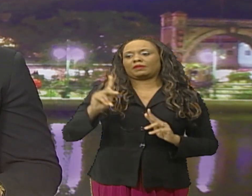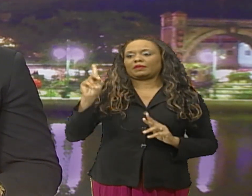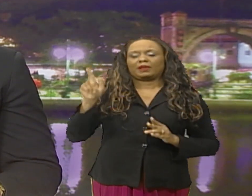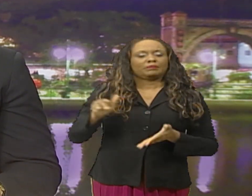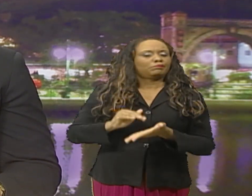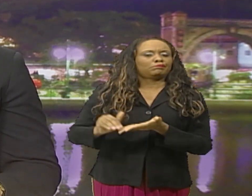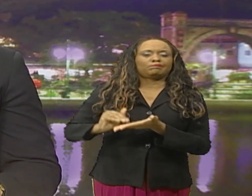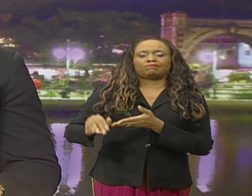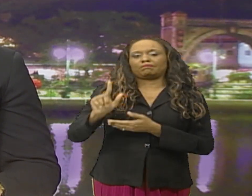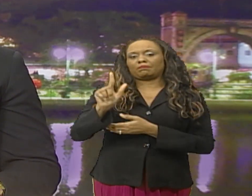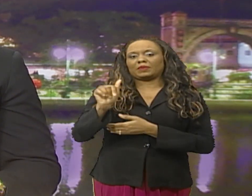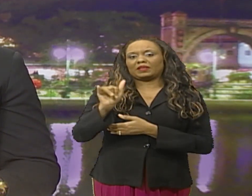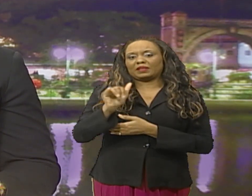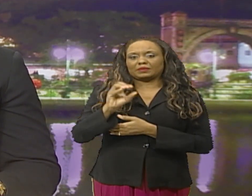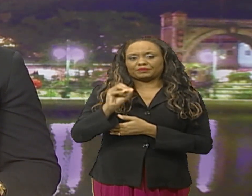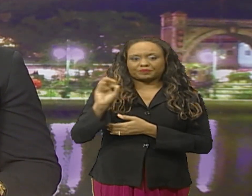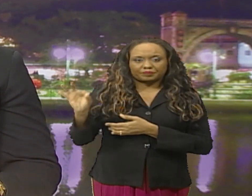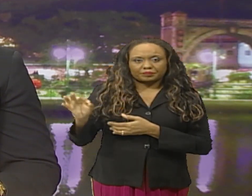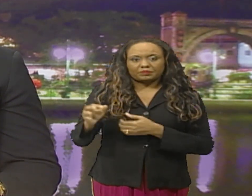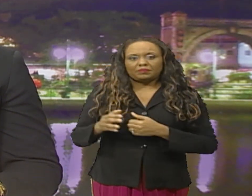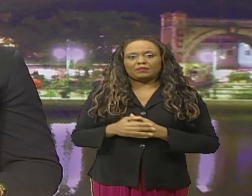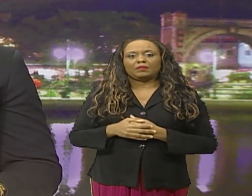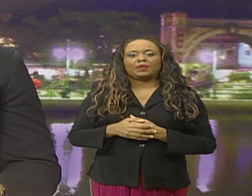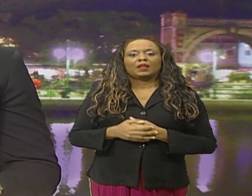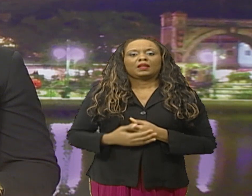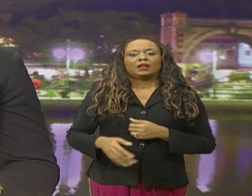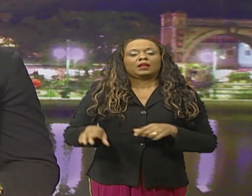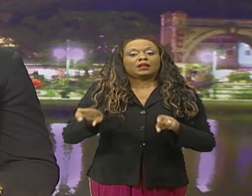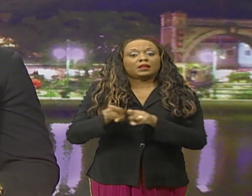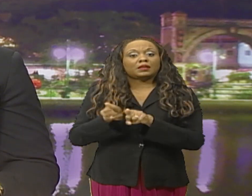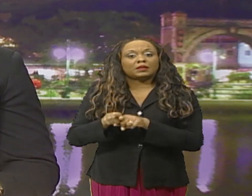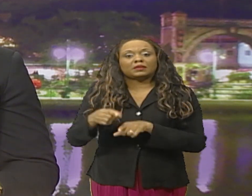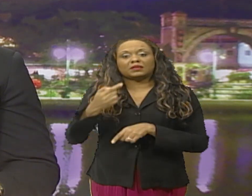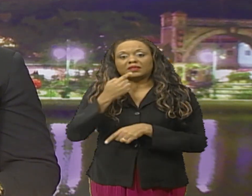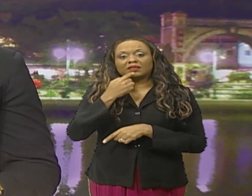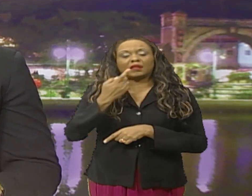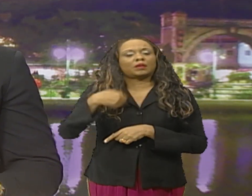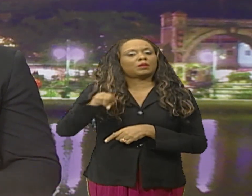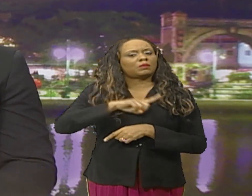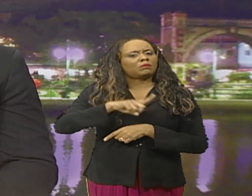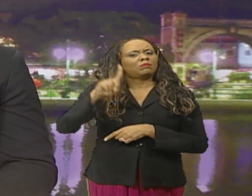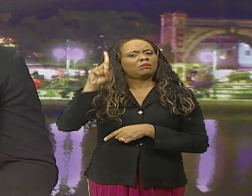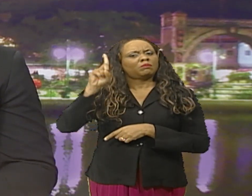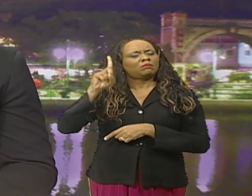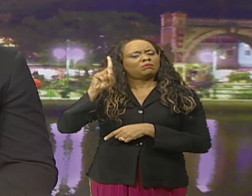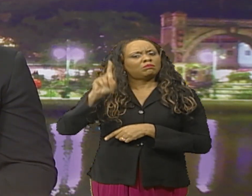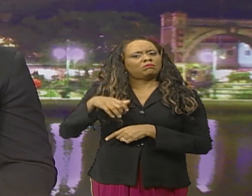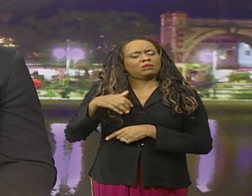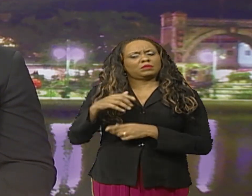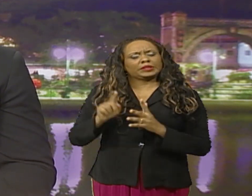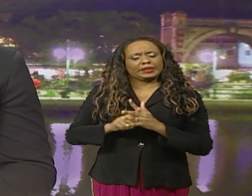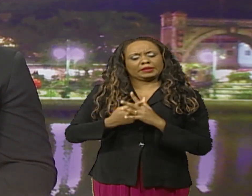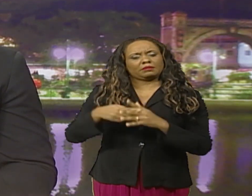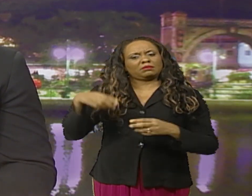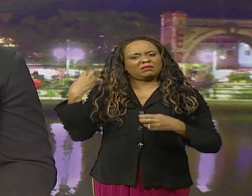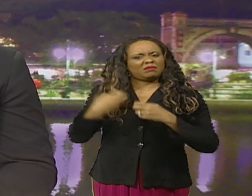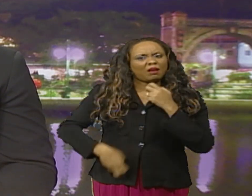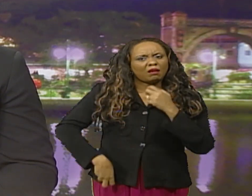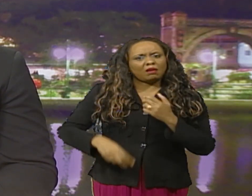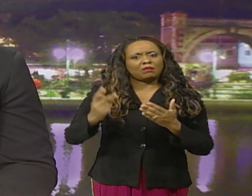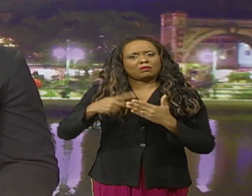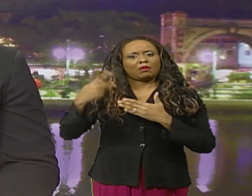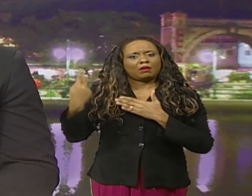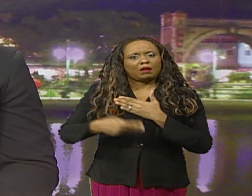GDP ratio of 175%, the third highest in the world. Professor Prasad says we must embark on a